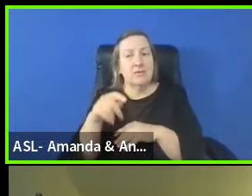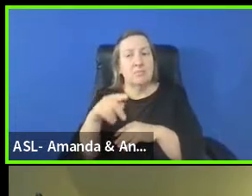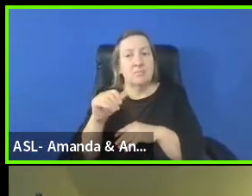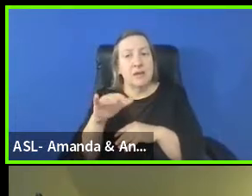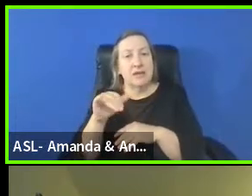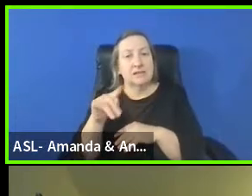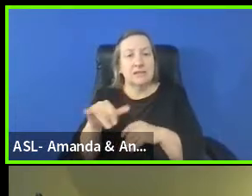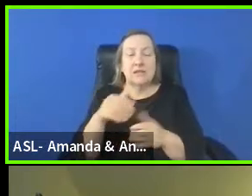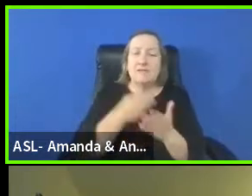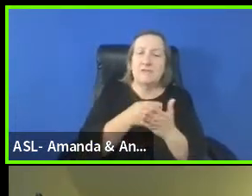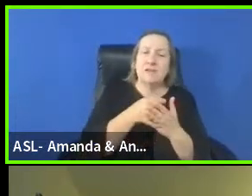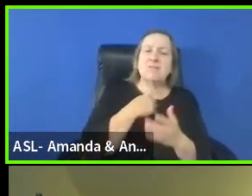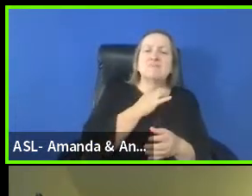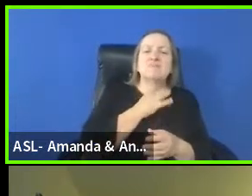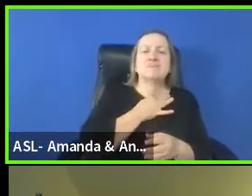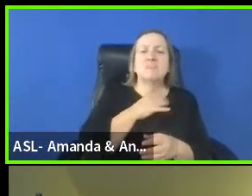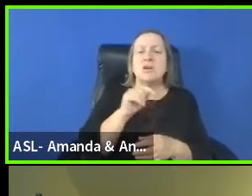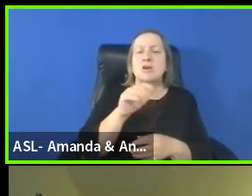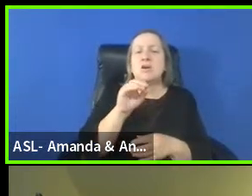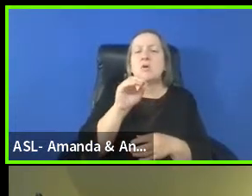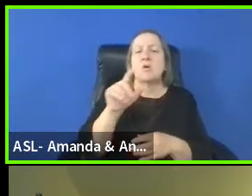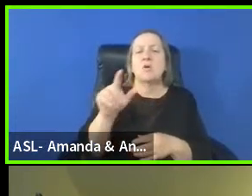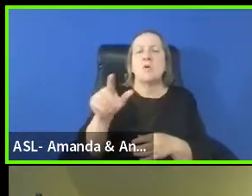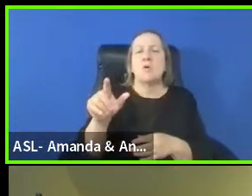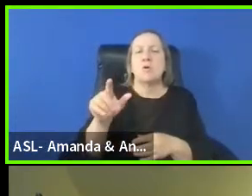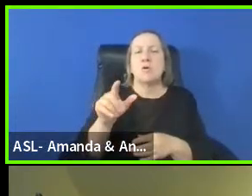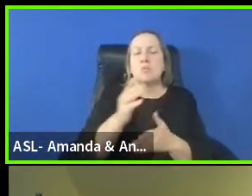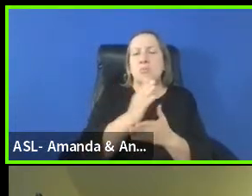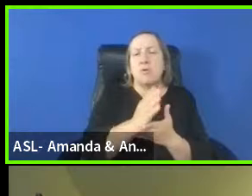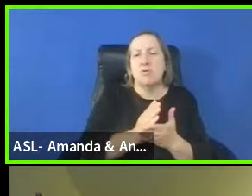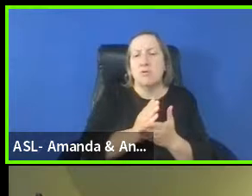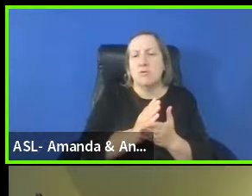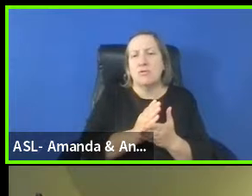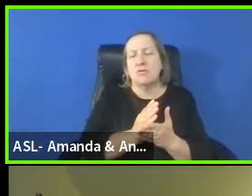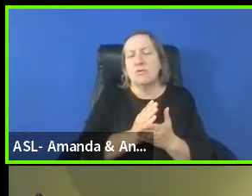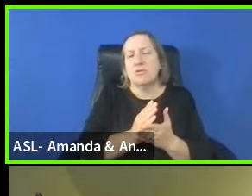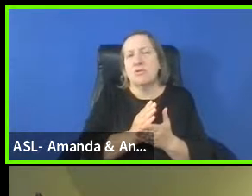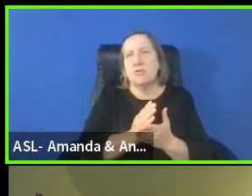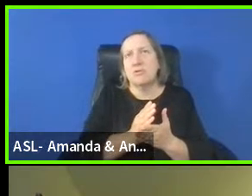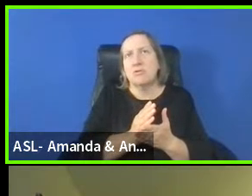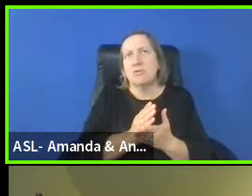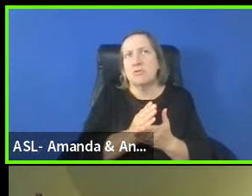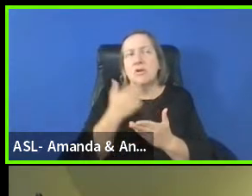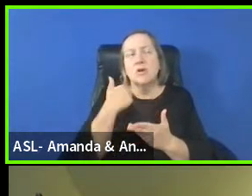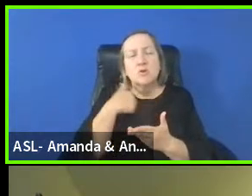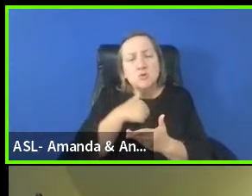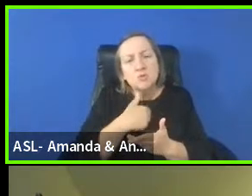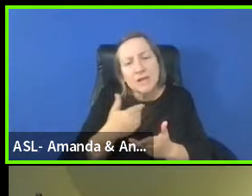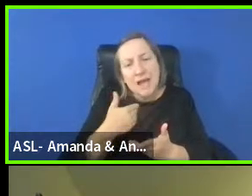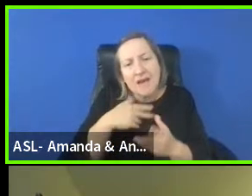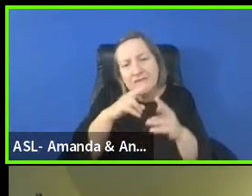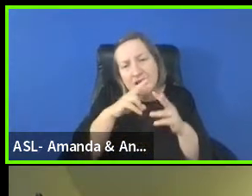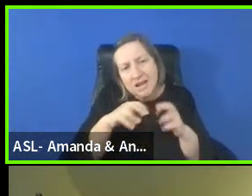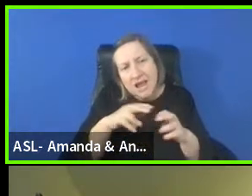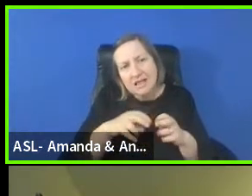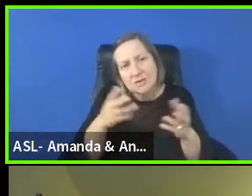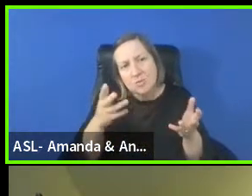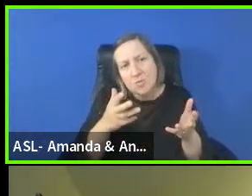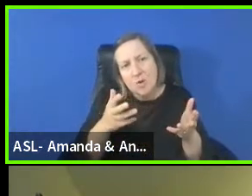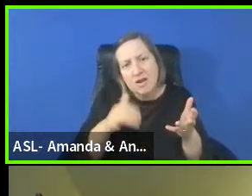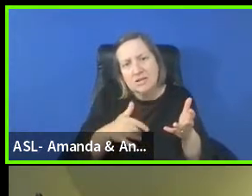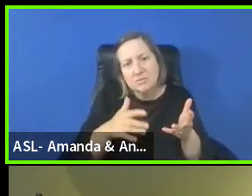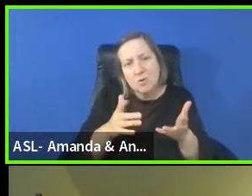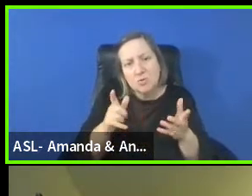I'm curious about the toll component. Is that, do we have analysis on what that's supposed to